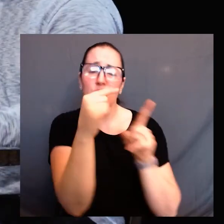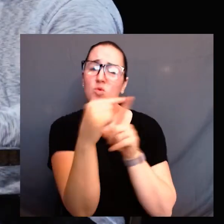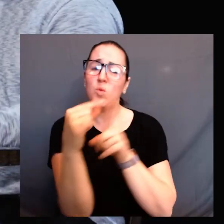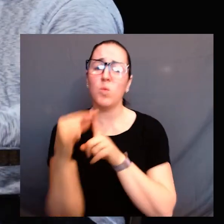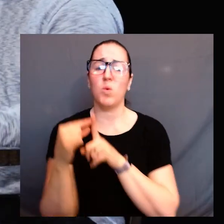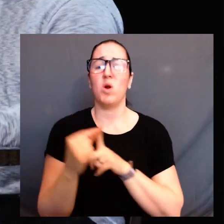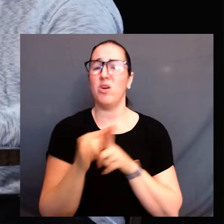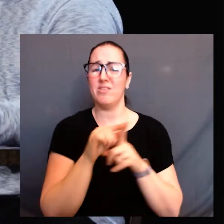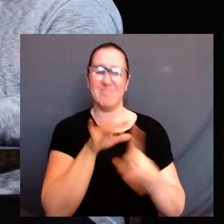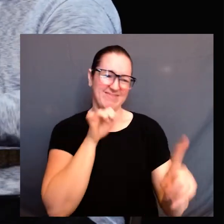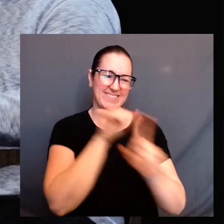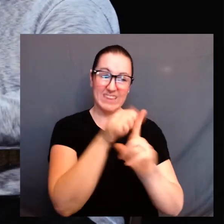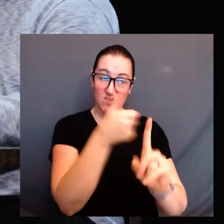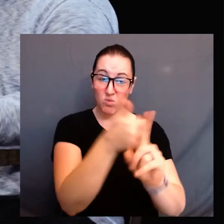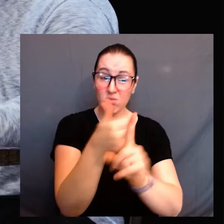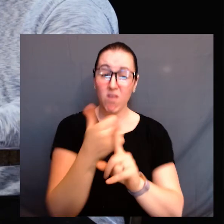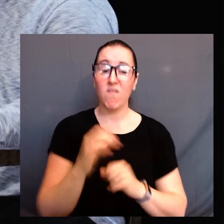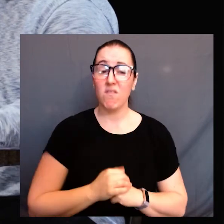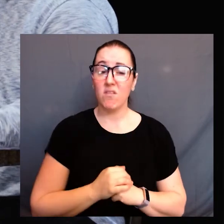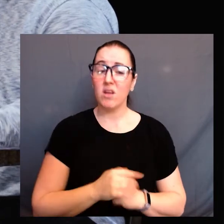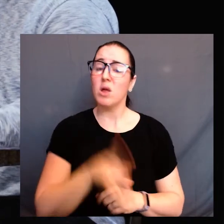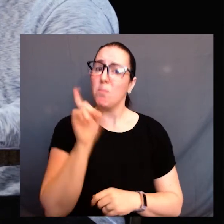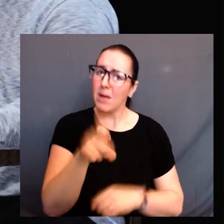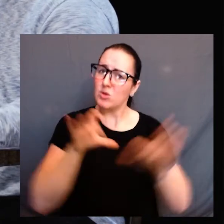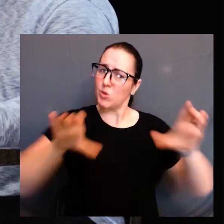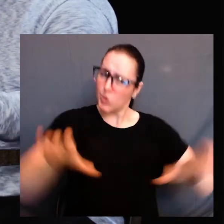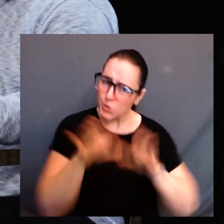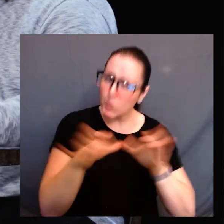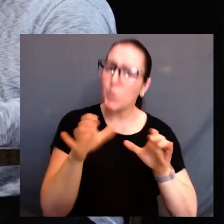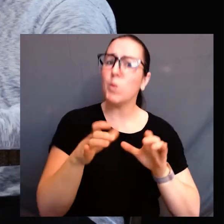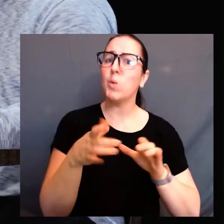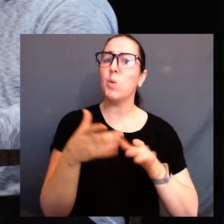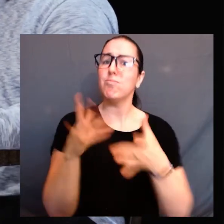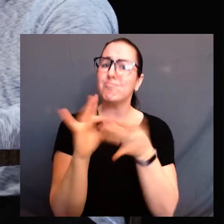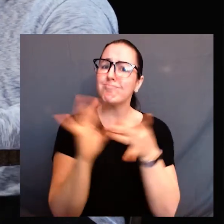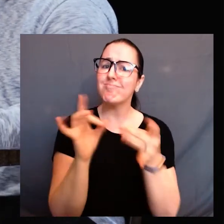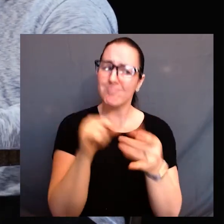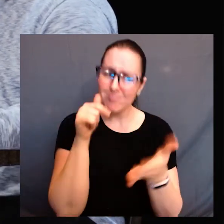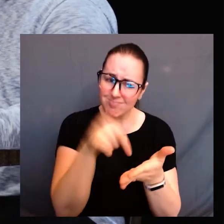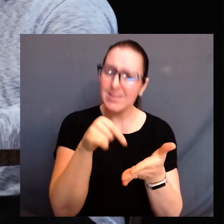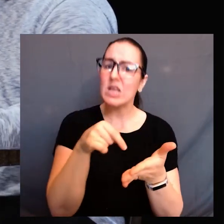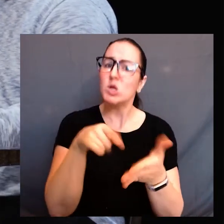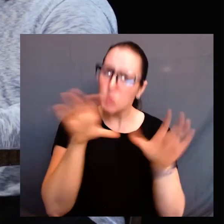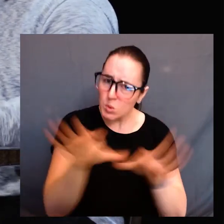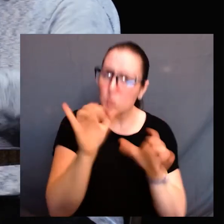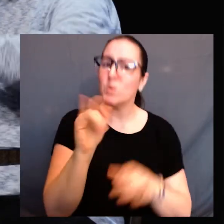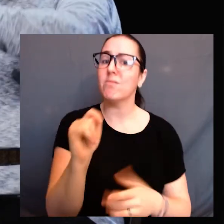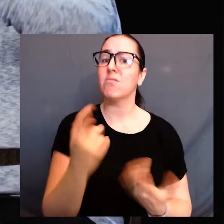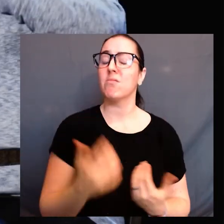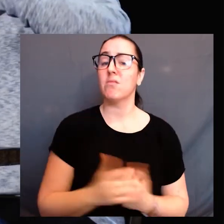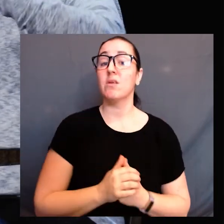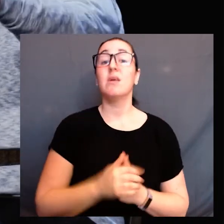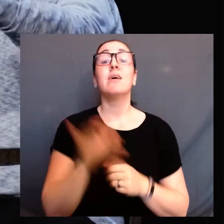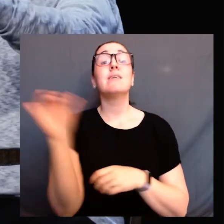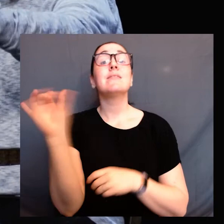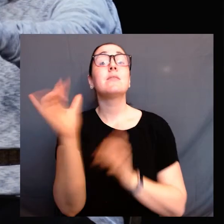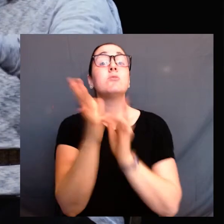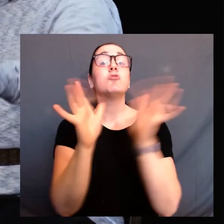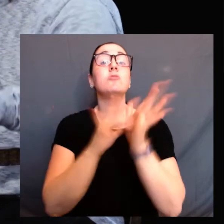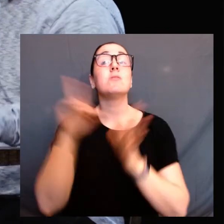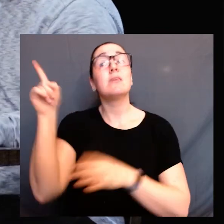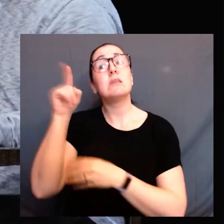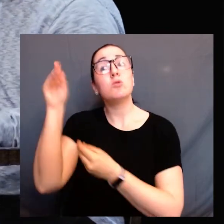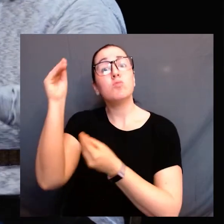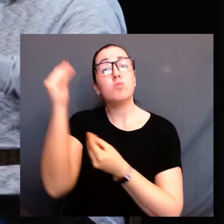the word and so deceive yourselves. Do what it says. Just like Jesus